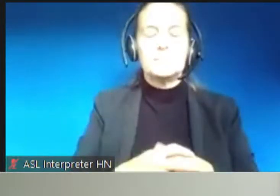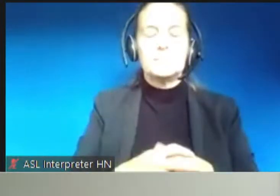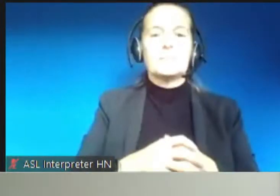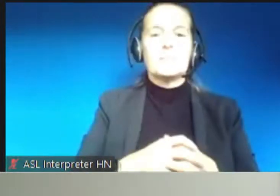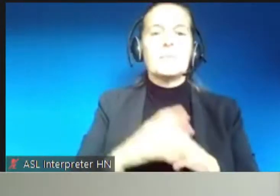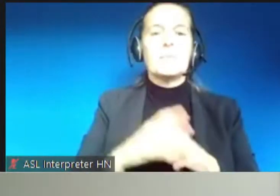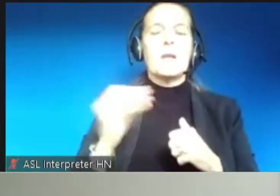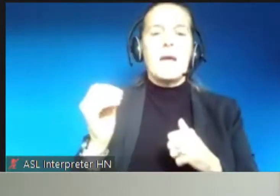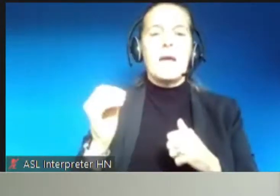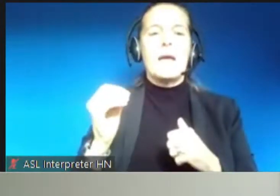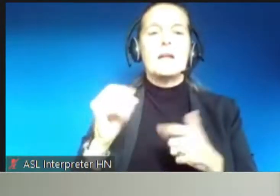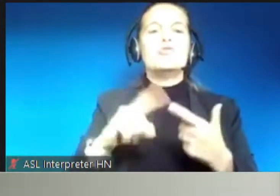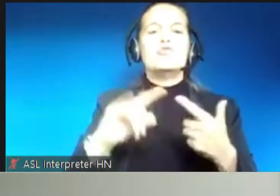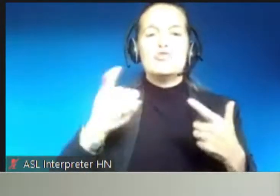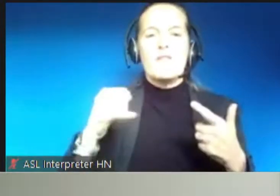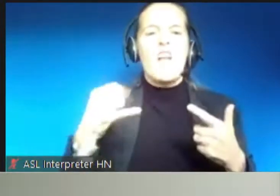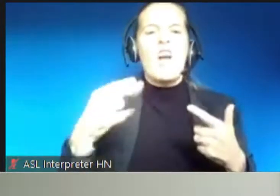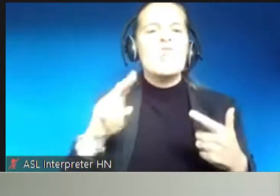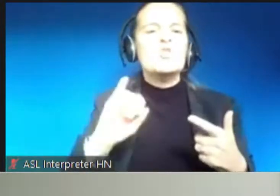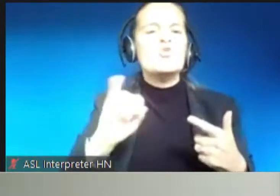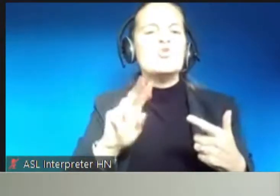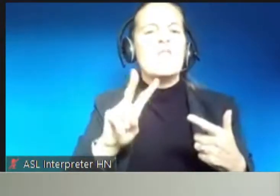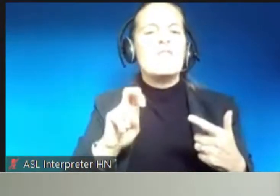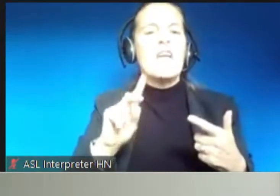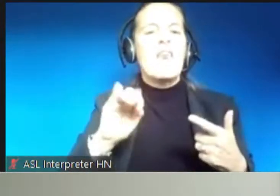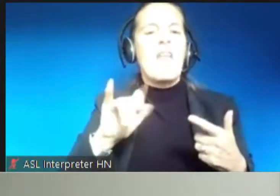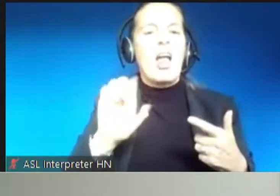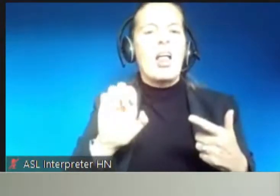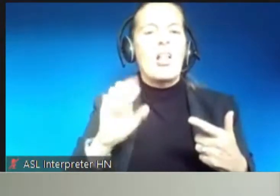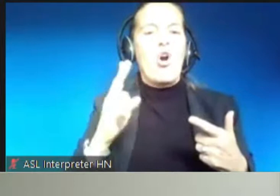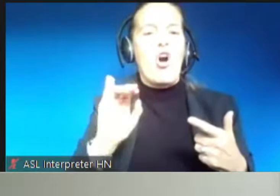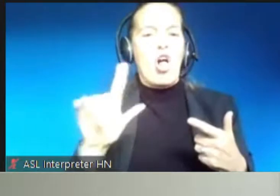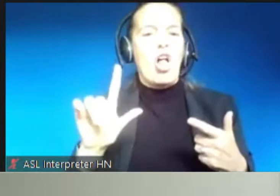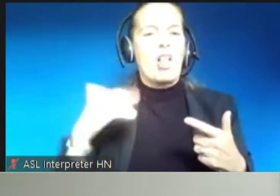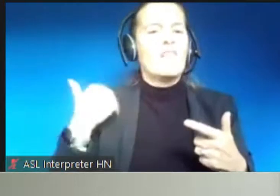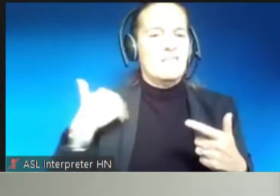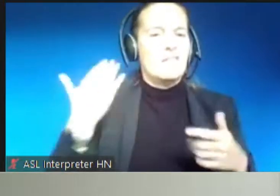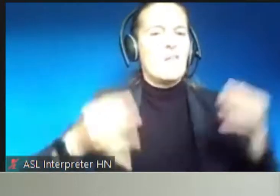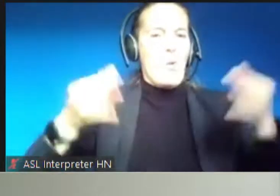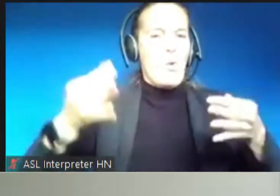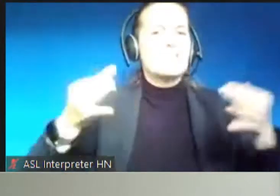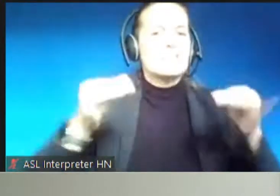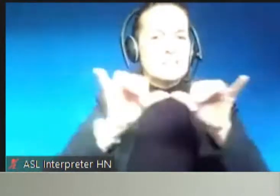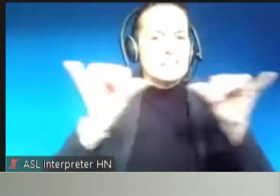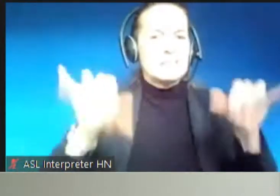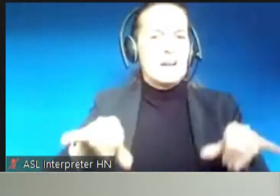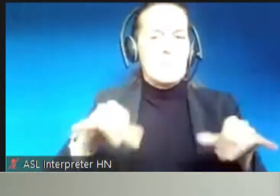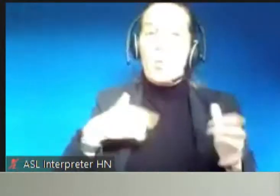system, we increased that group of people to get vaccinated.